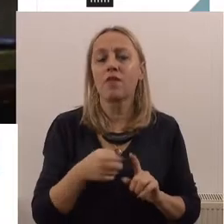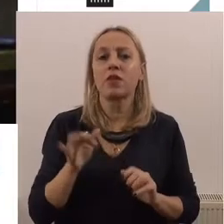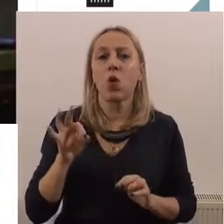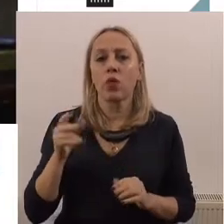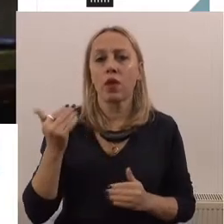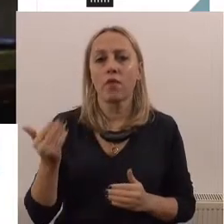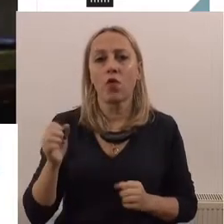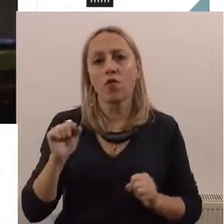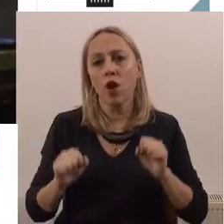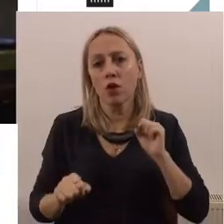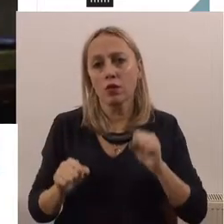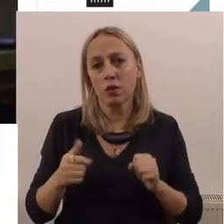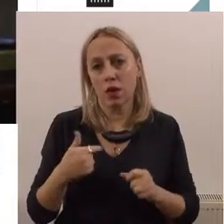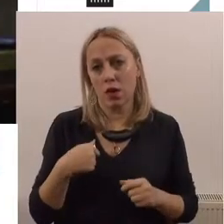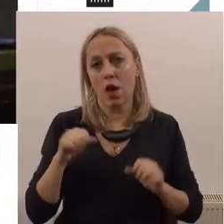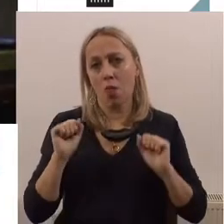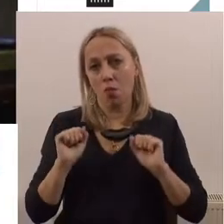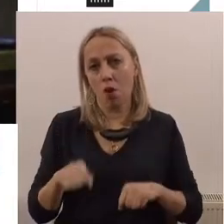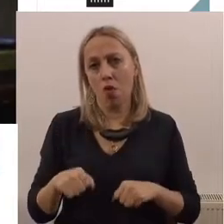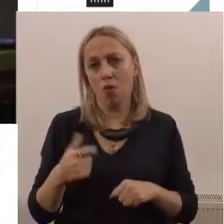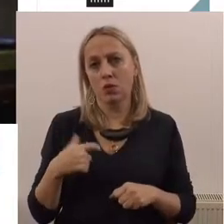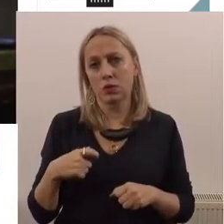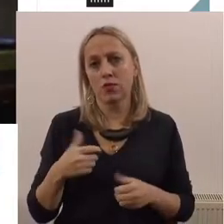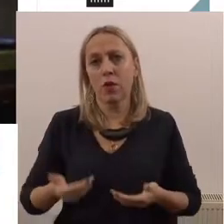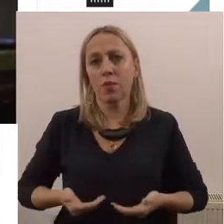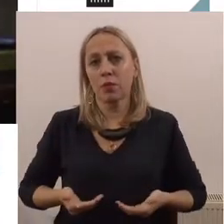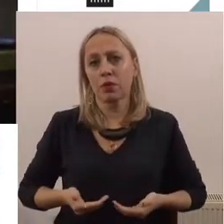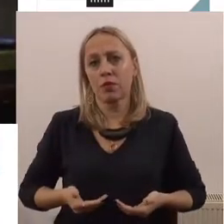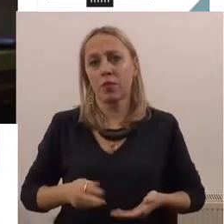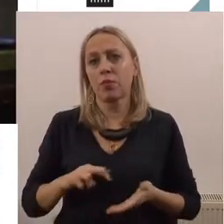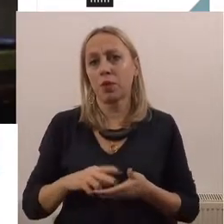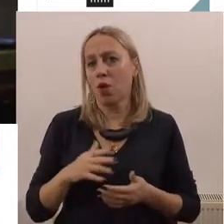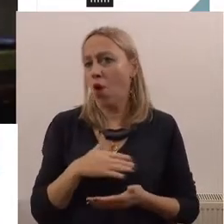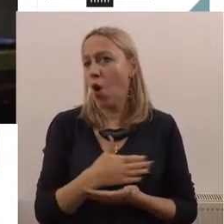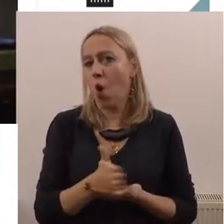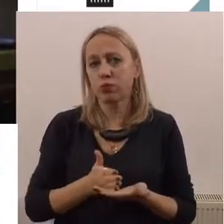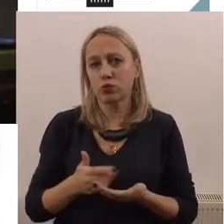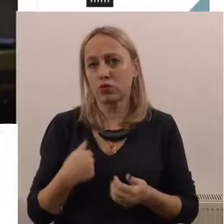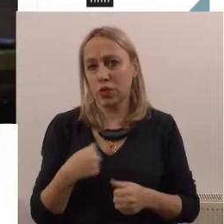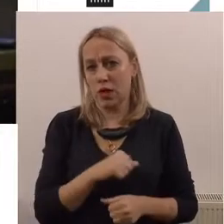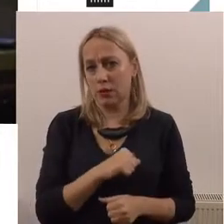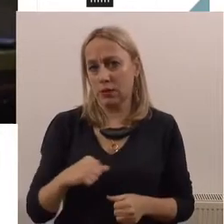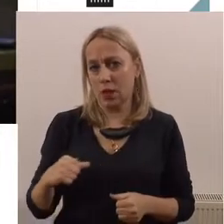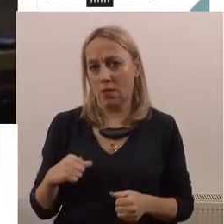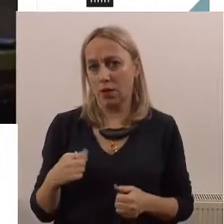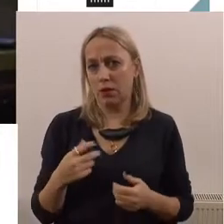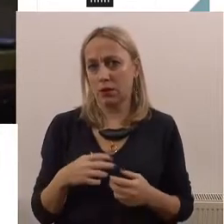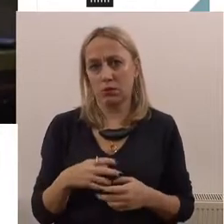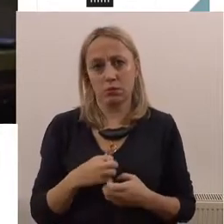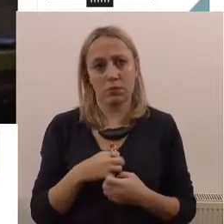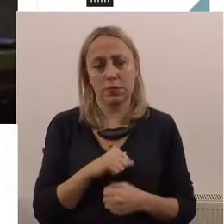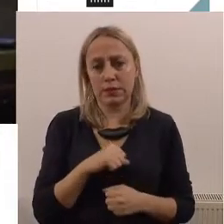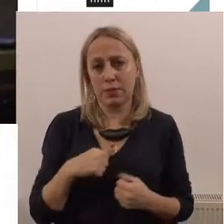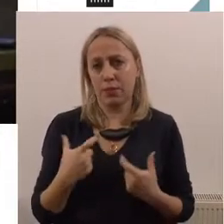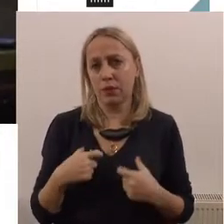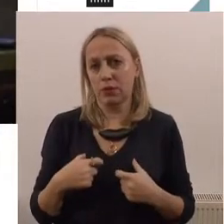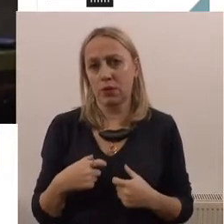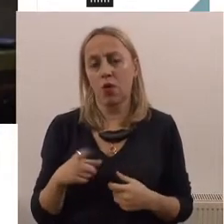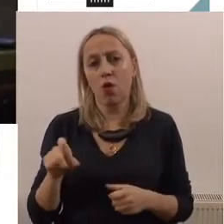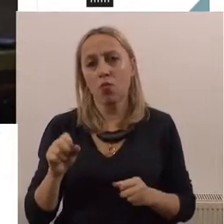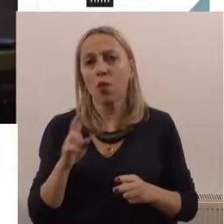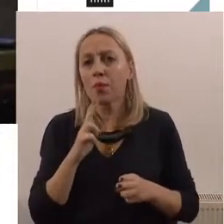And it's very important to understand that there are different levels of needs. For